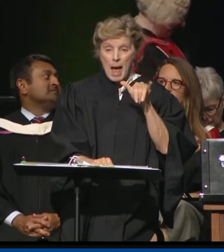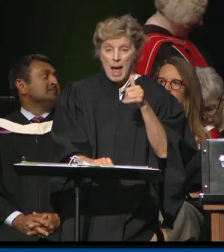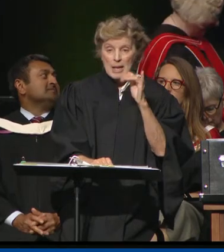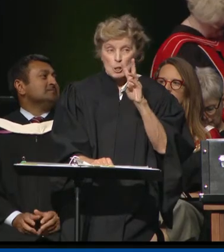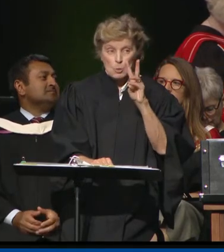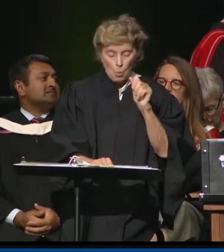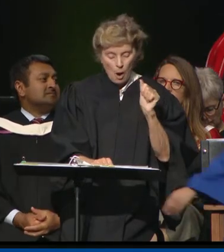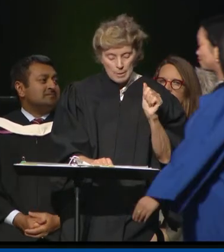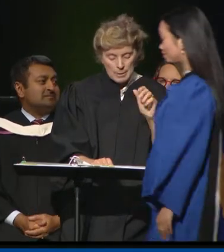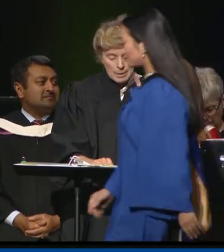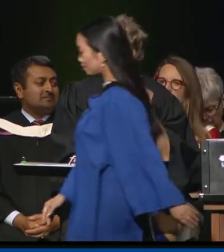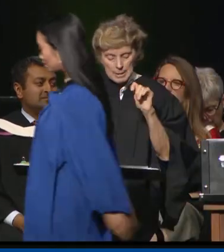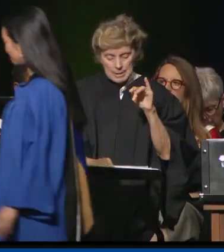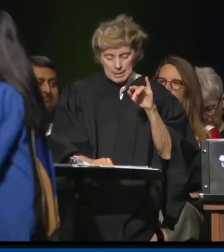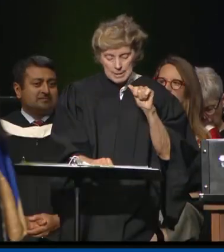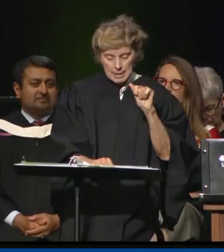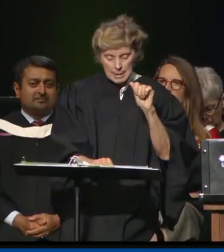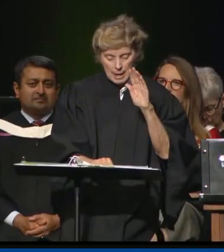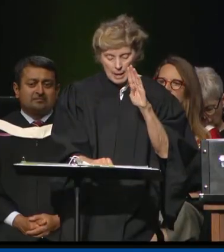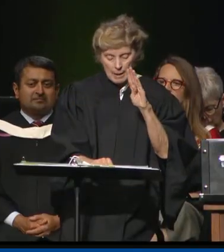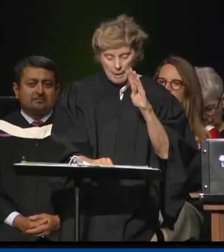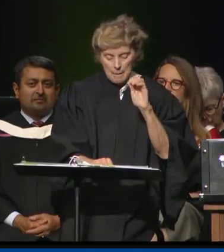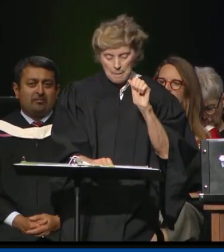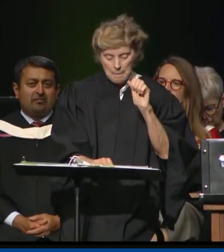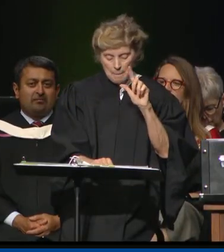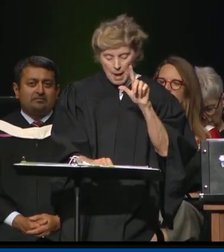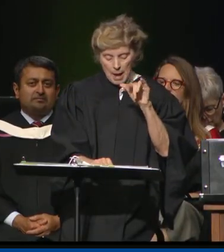Tia Balliot.